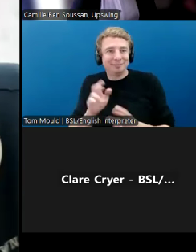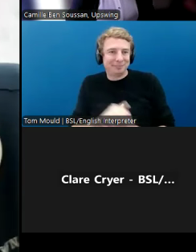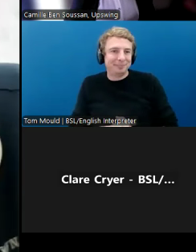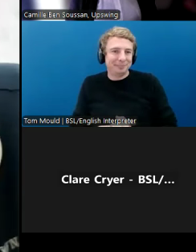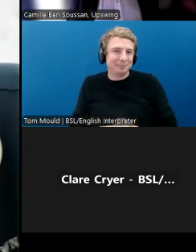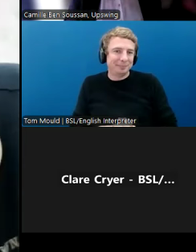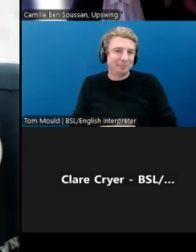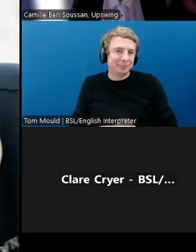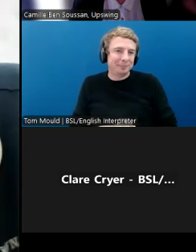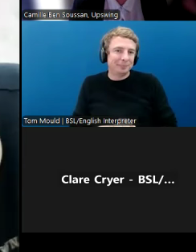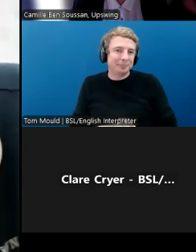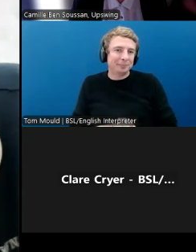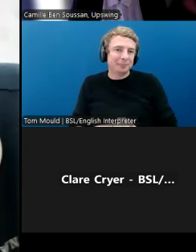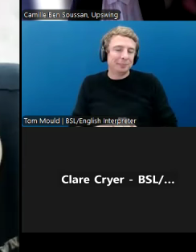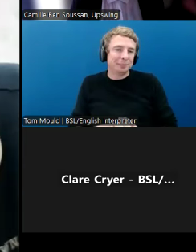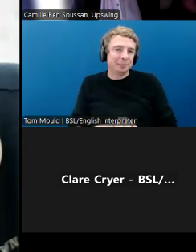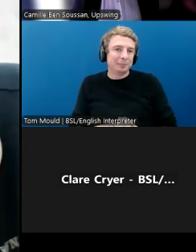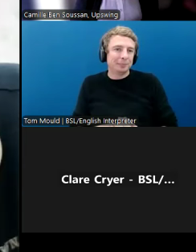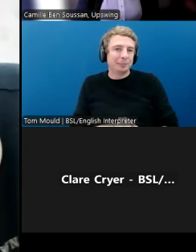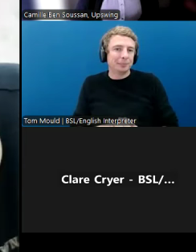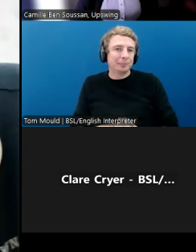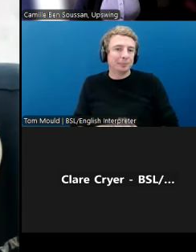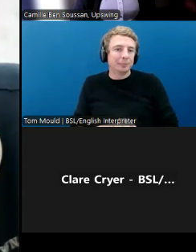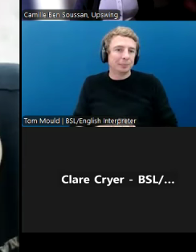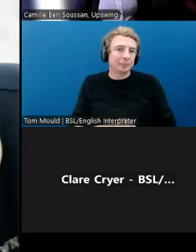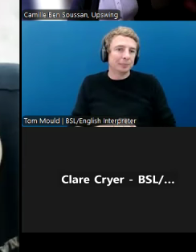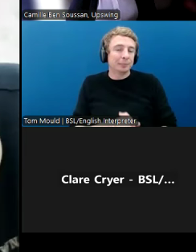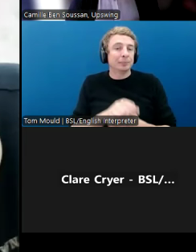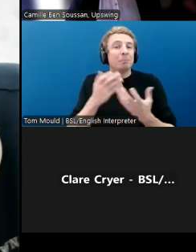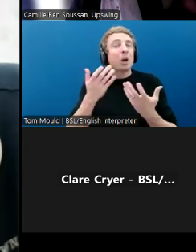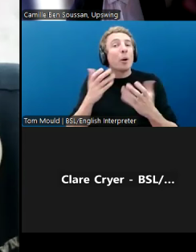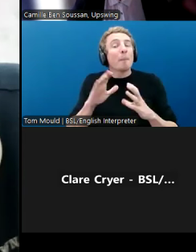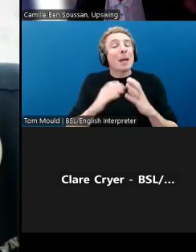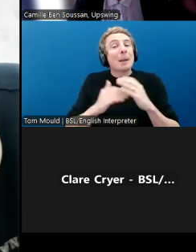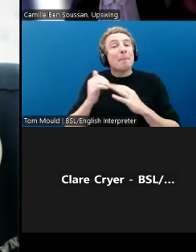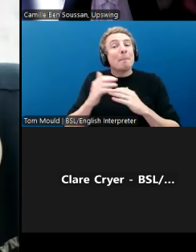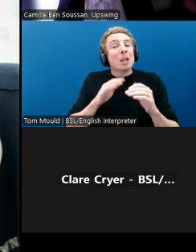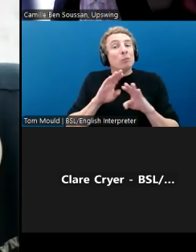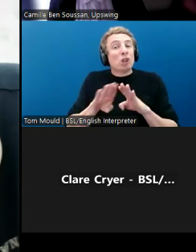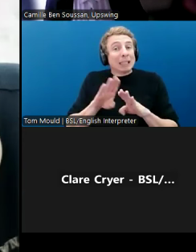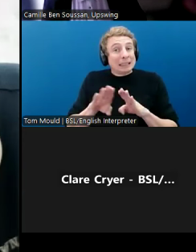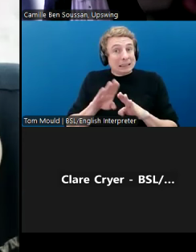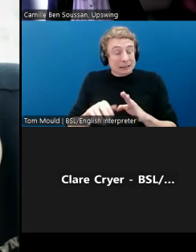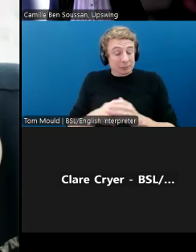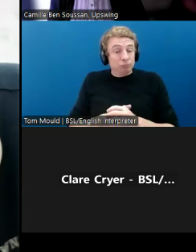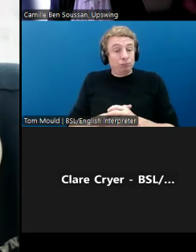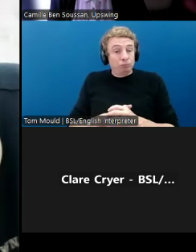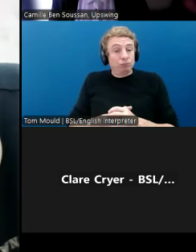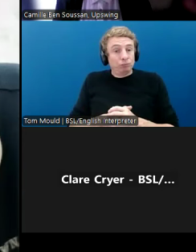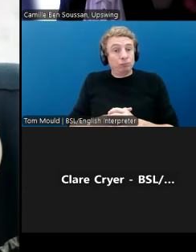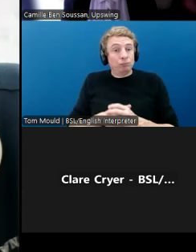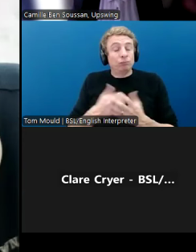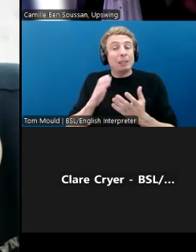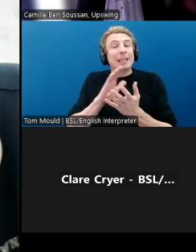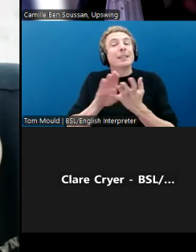So yeah, so since then we've been building the practice in care homes. We've went to Hull for the City of Culture